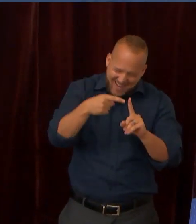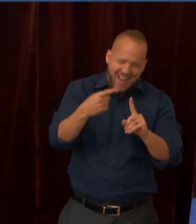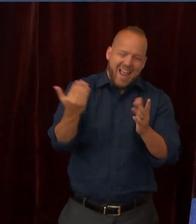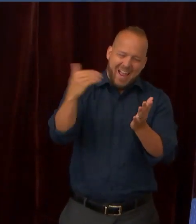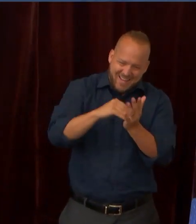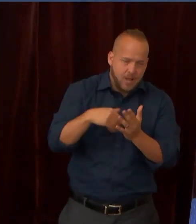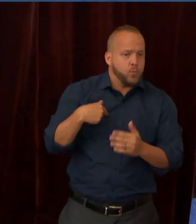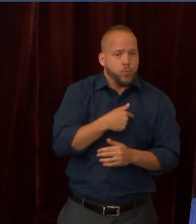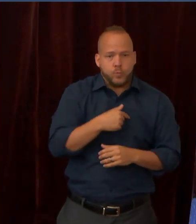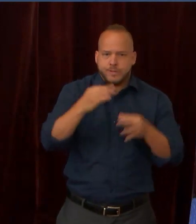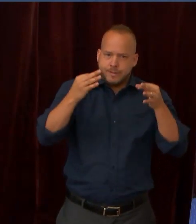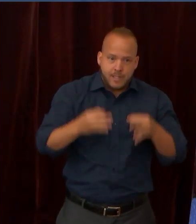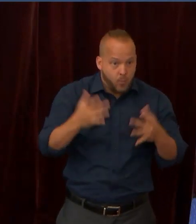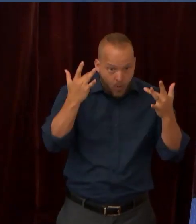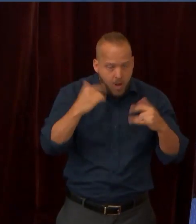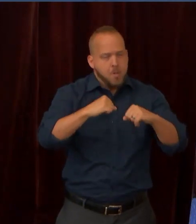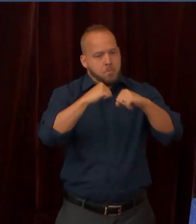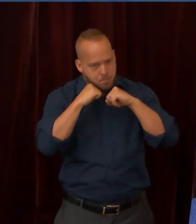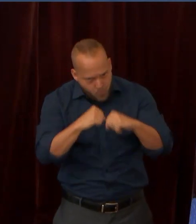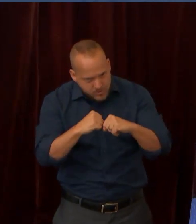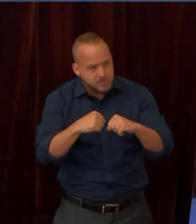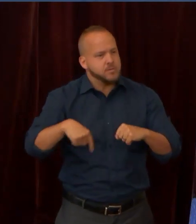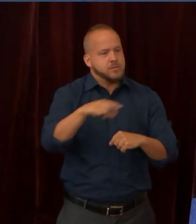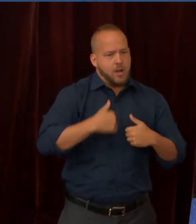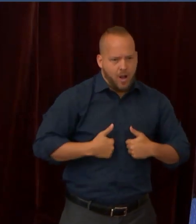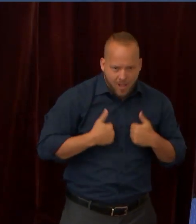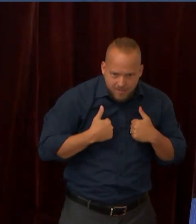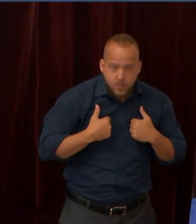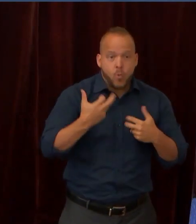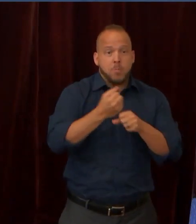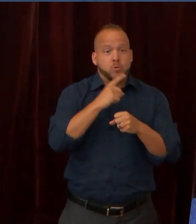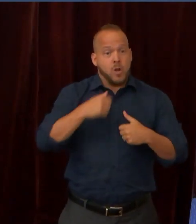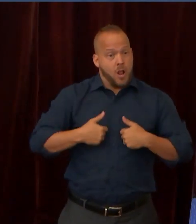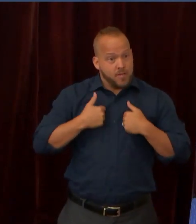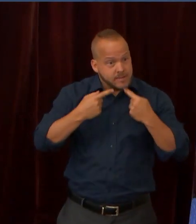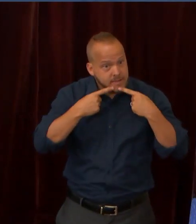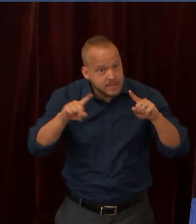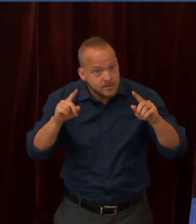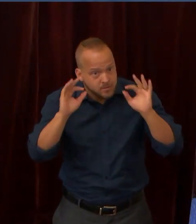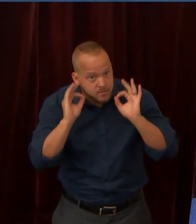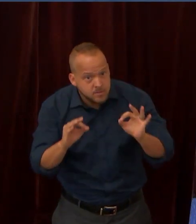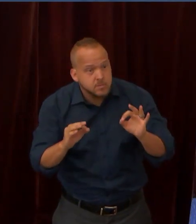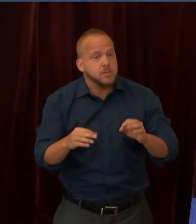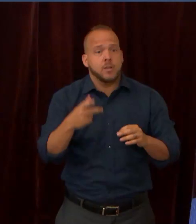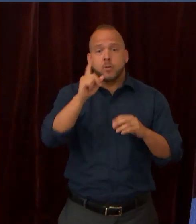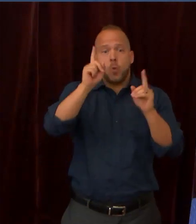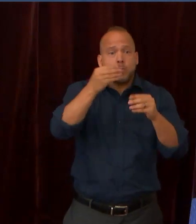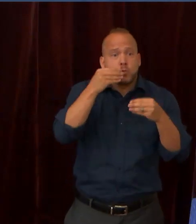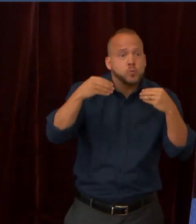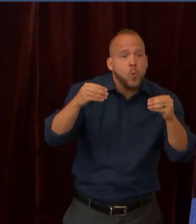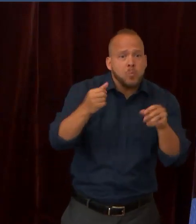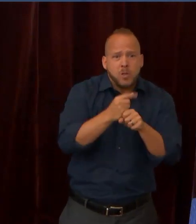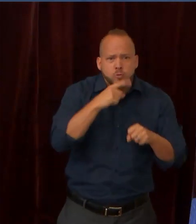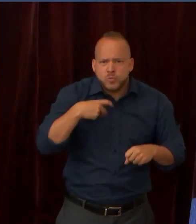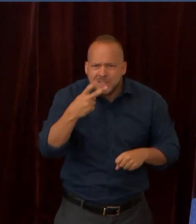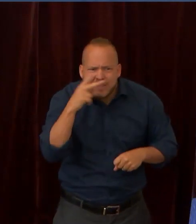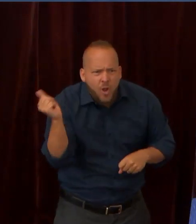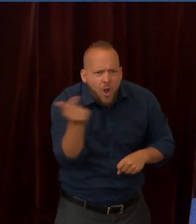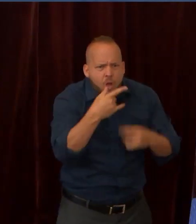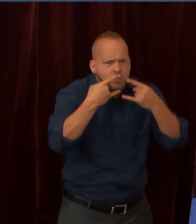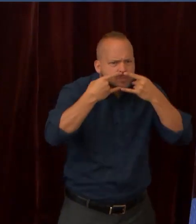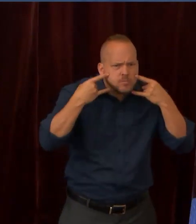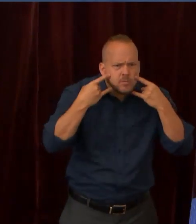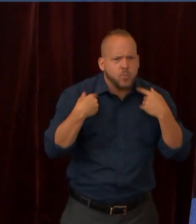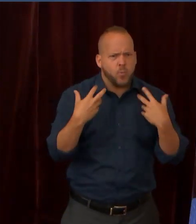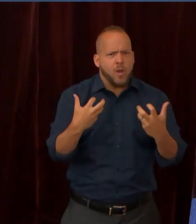So when we wear a mask, when we go to the grocery store, it's not a political statement, it's a statement that we care about everybody else